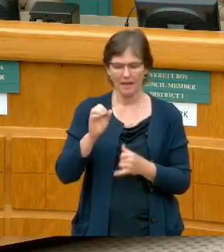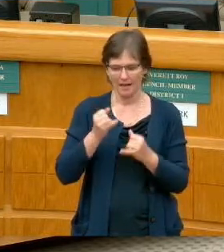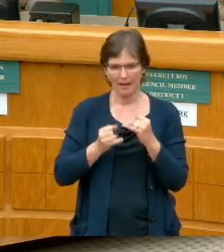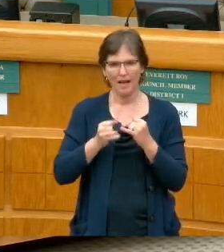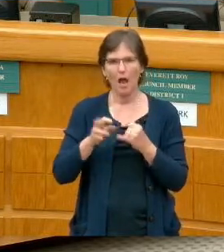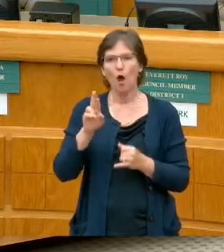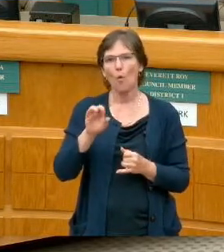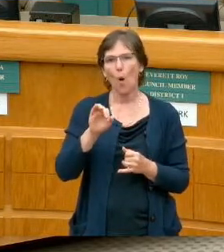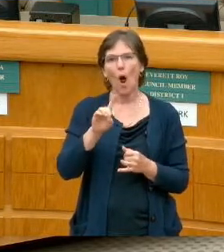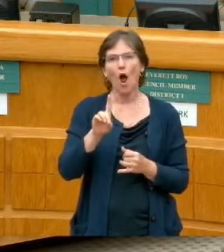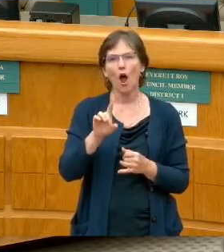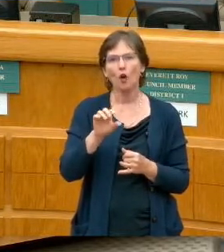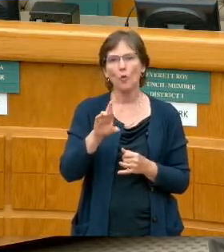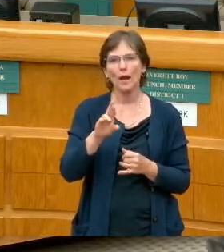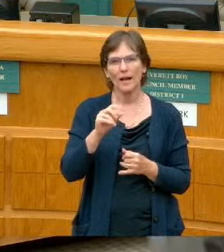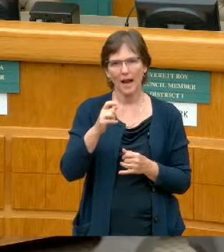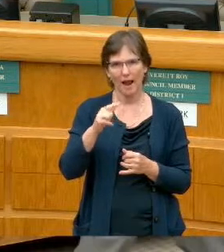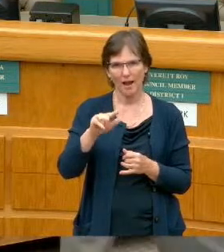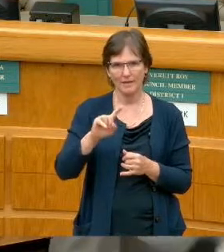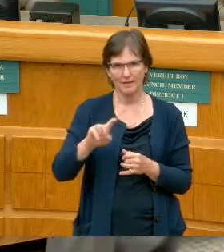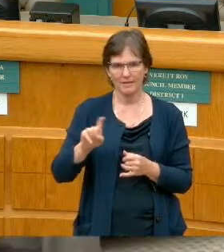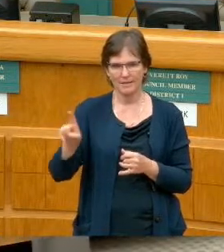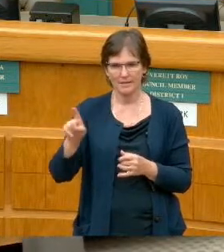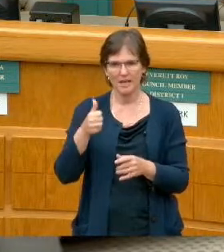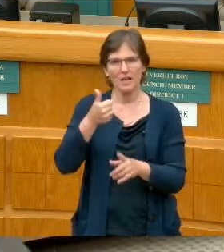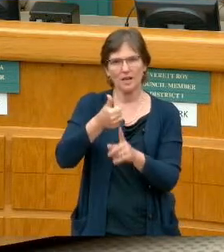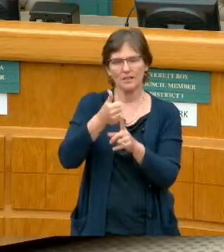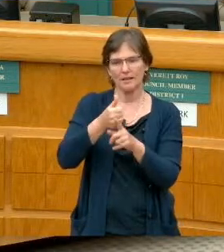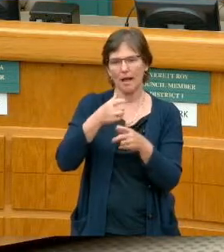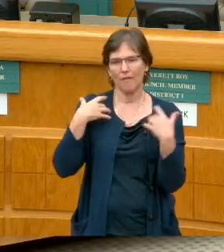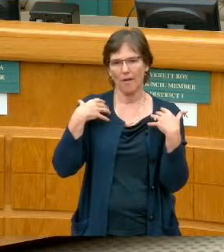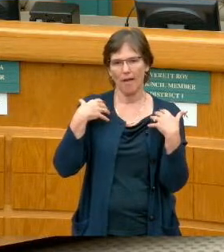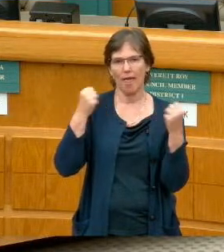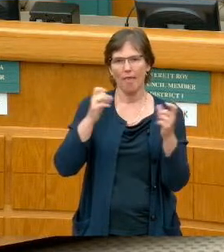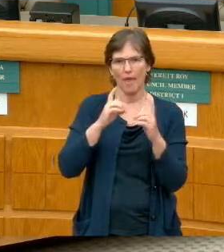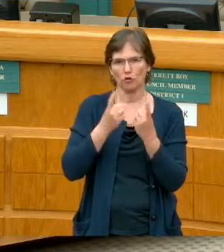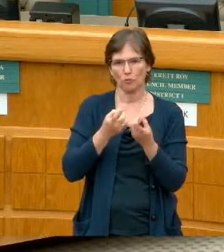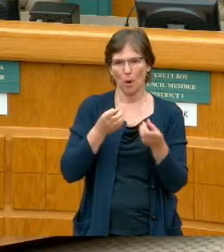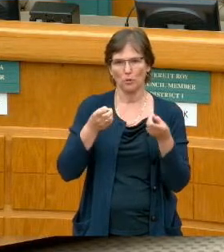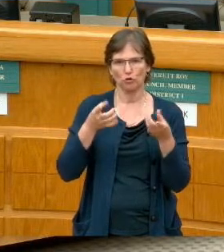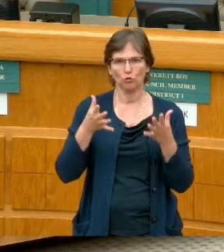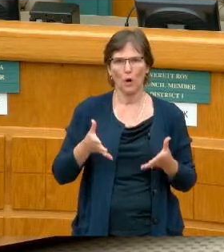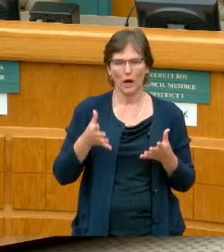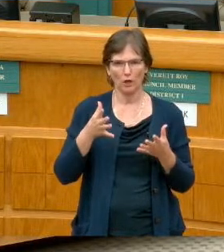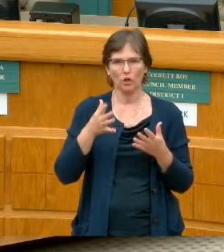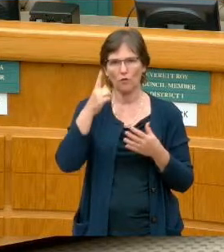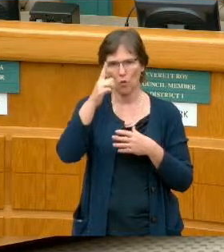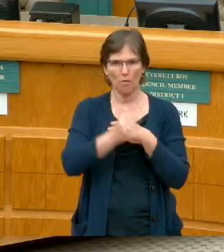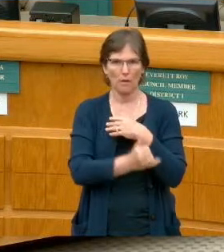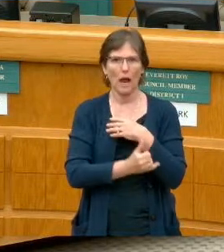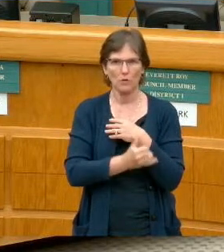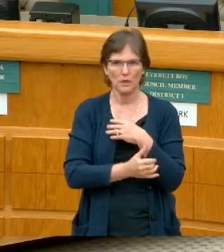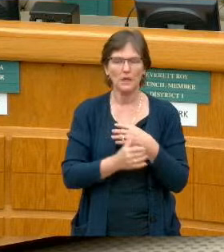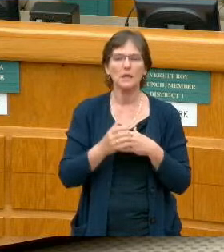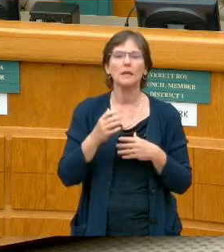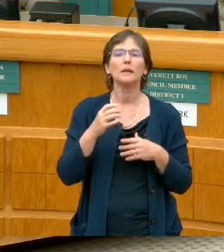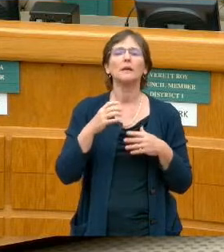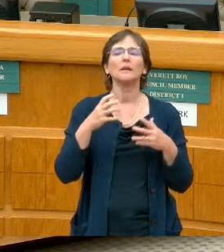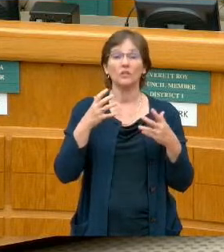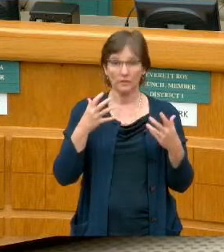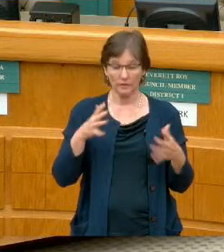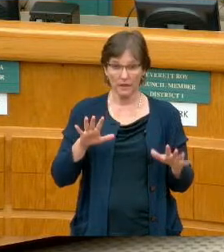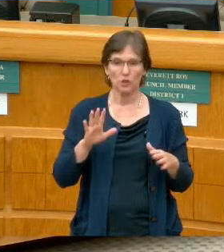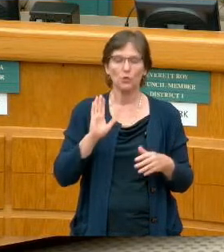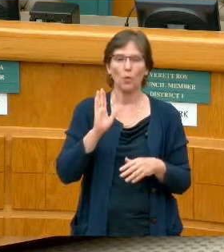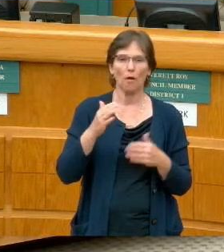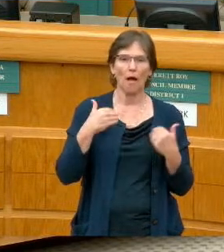Hoy el administrador de la ciudad no va a estar presente, pero vamos a contar con la directora del Distrito de Salud, Annette Rodríguez, y la juez del condado, Bárbara